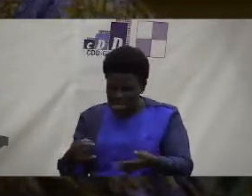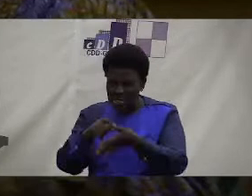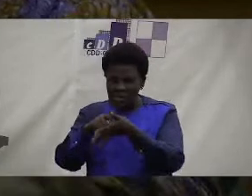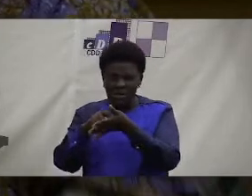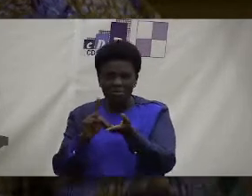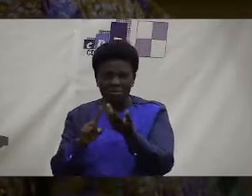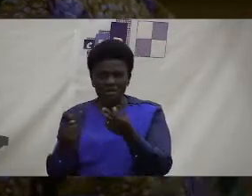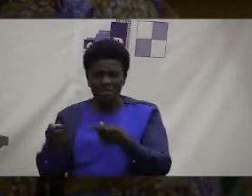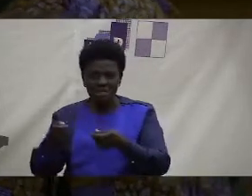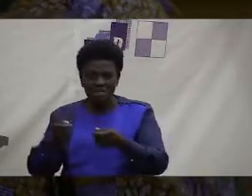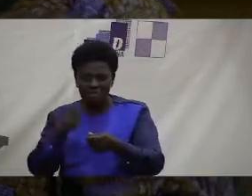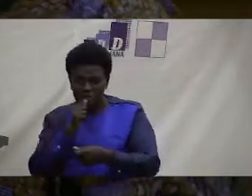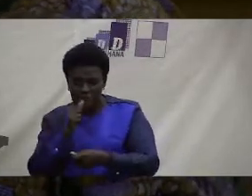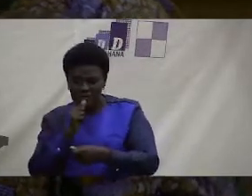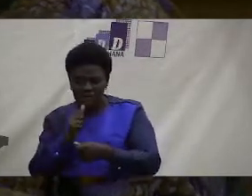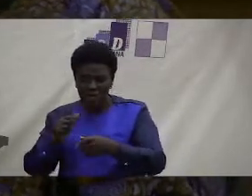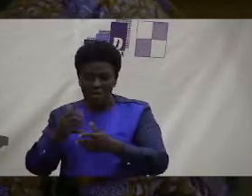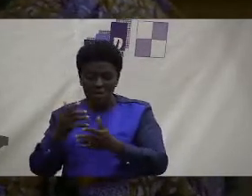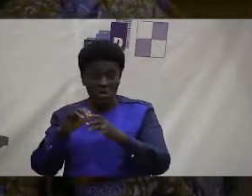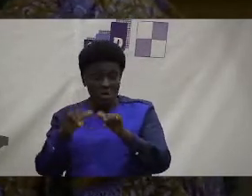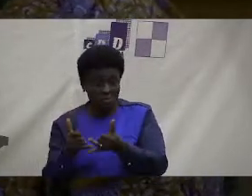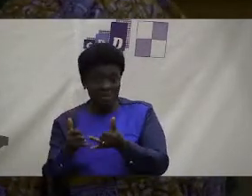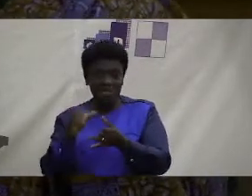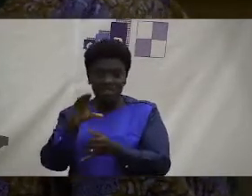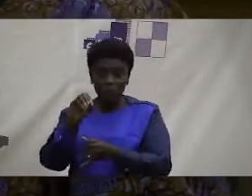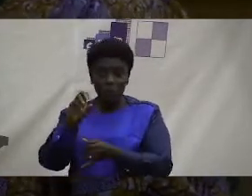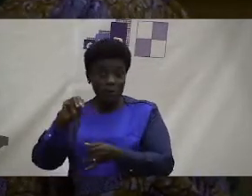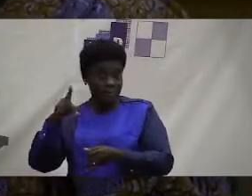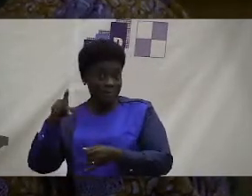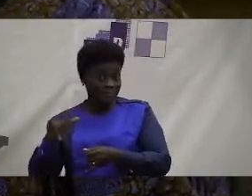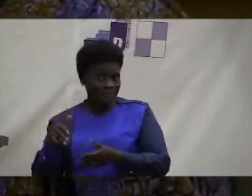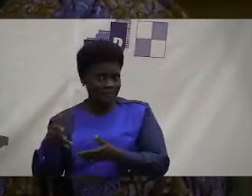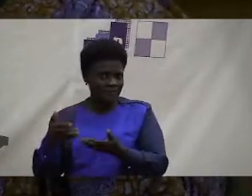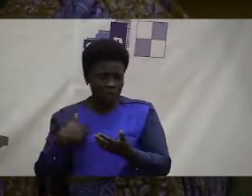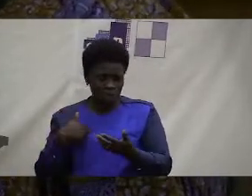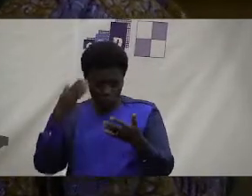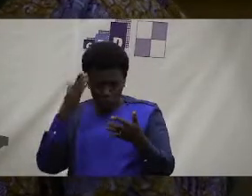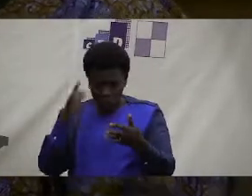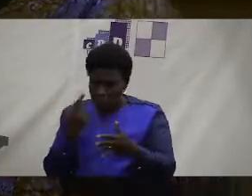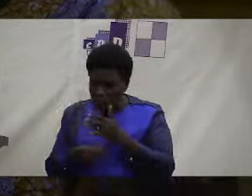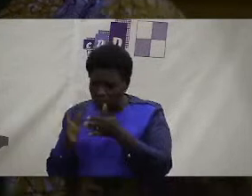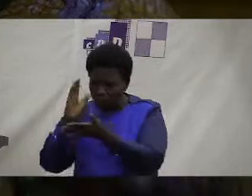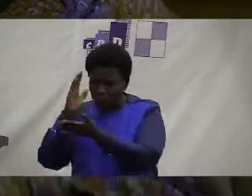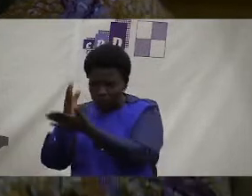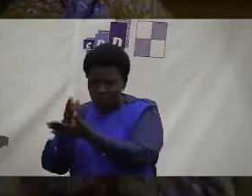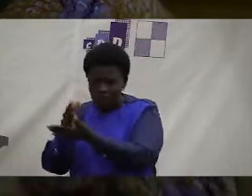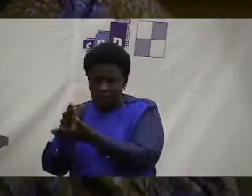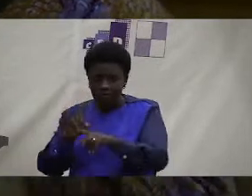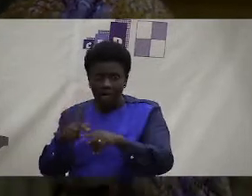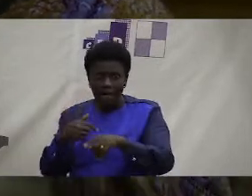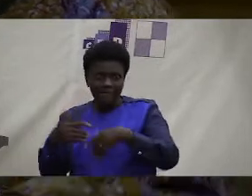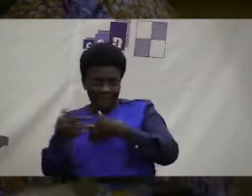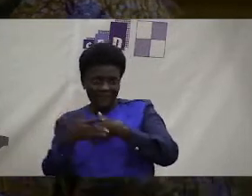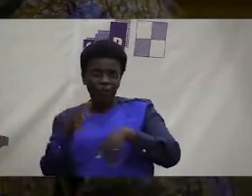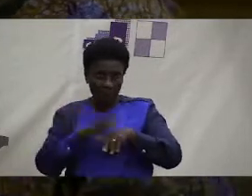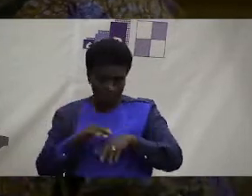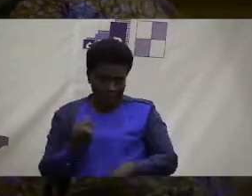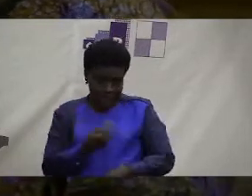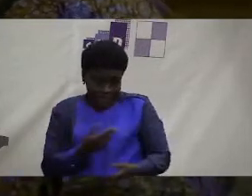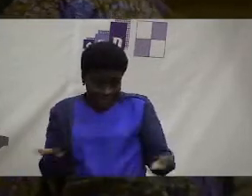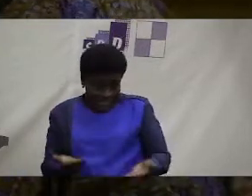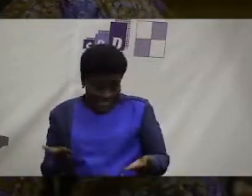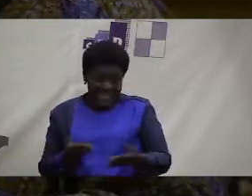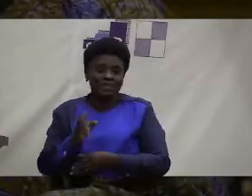the company private, can decide whatever he wants to do, and there's nothing that we can do to stop him. But it has effects on us here in West